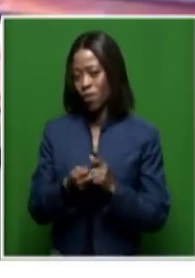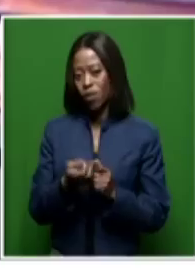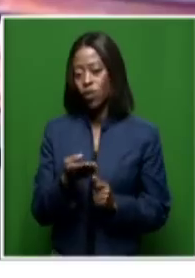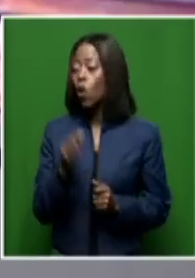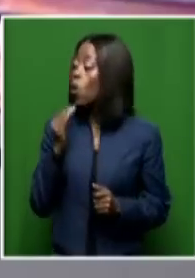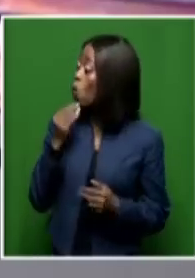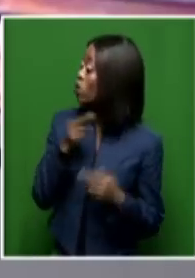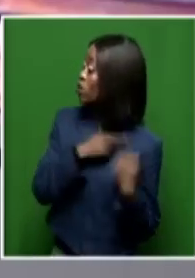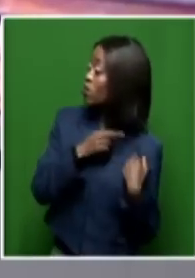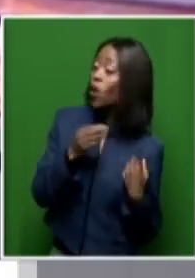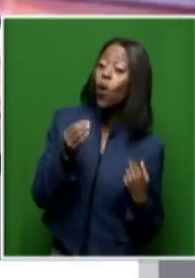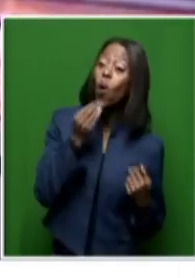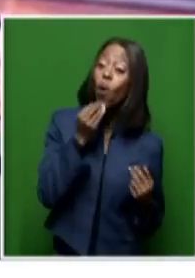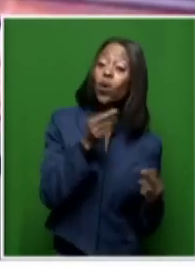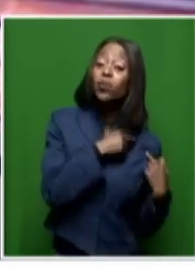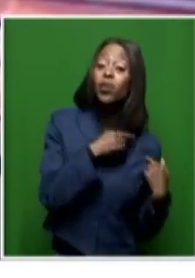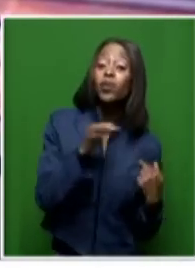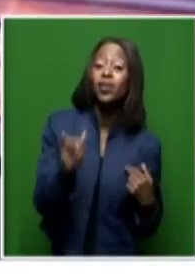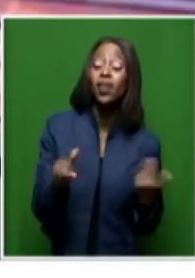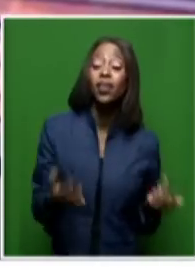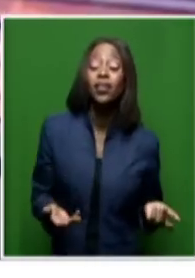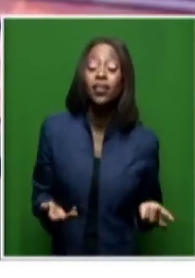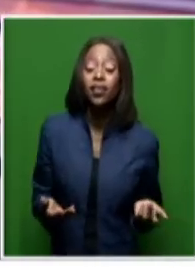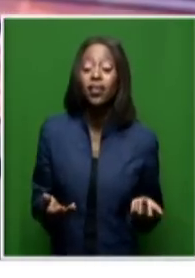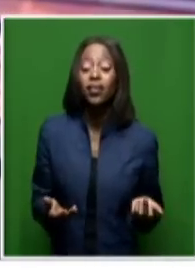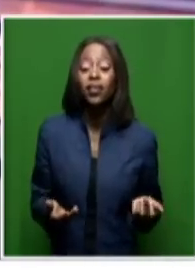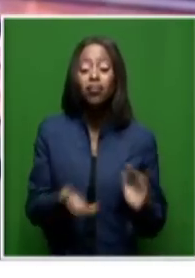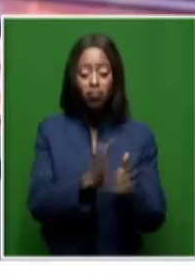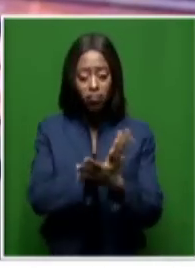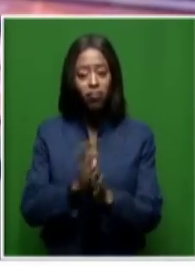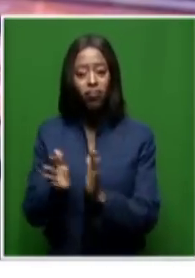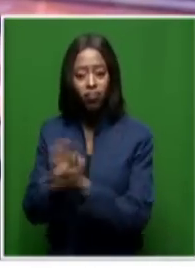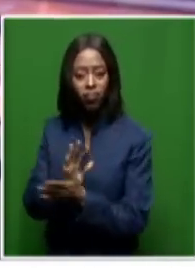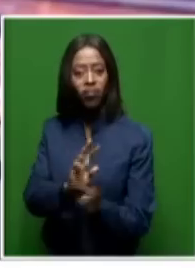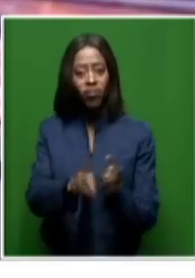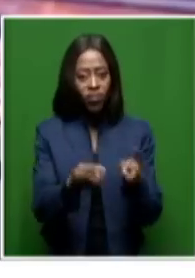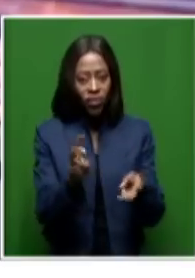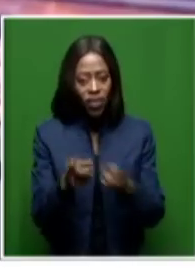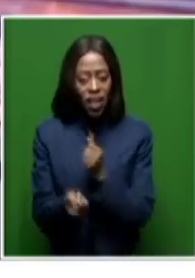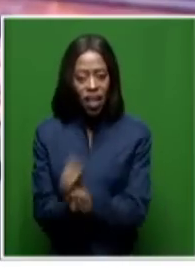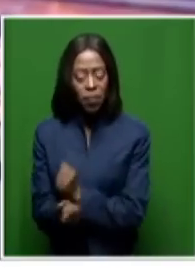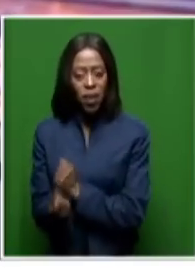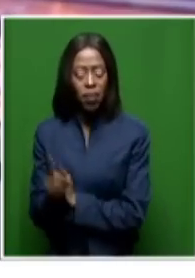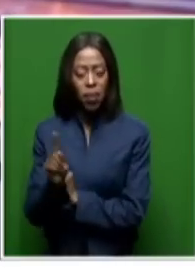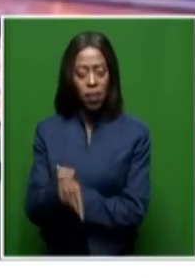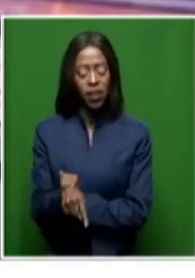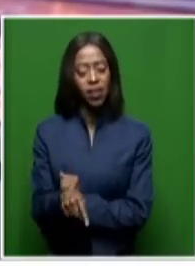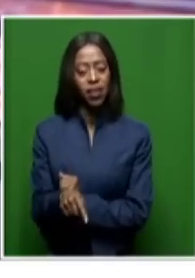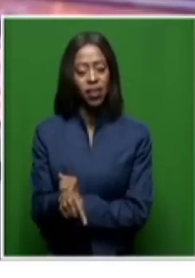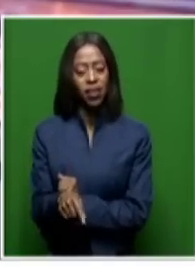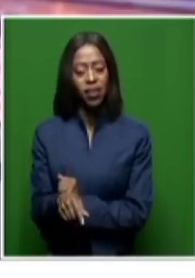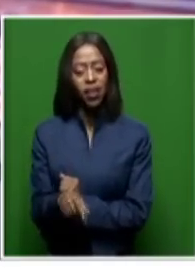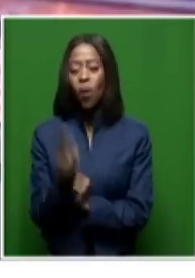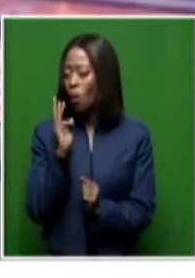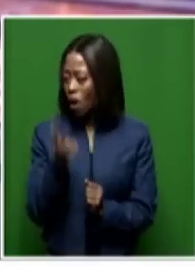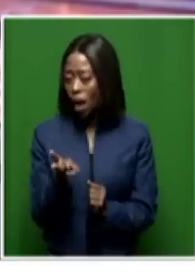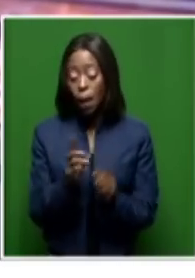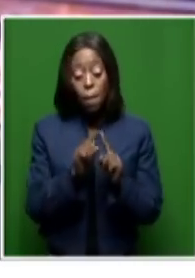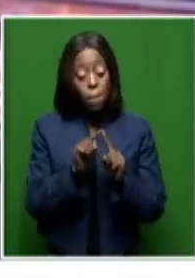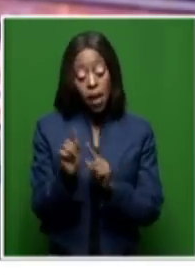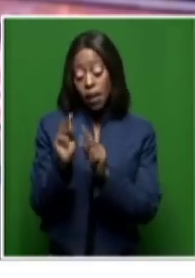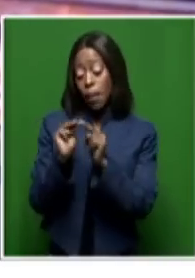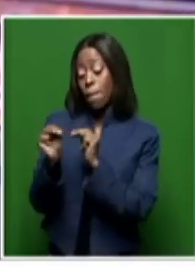was responsible for that? Vandalism will always be with us. The question, if there is management, how you deal